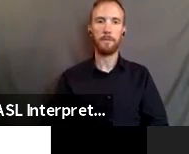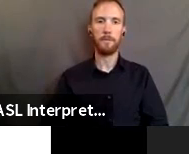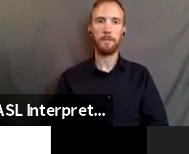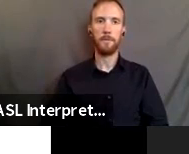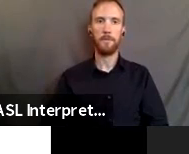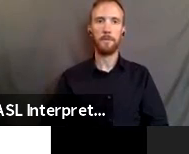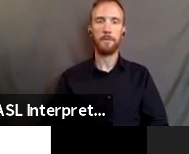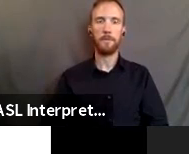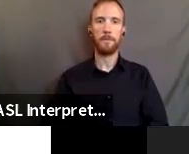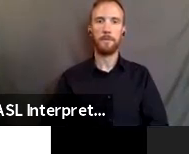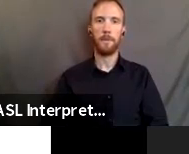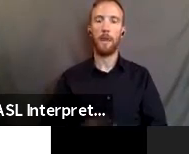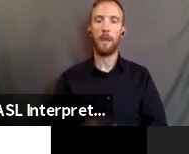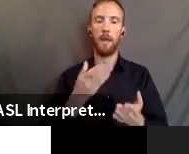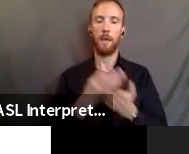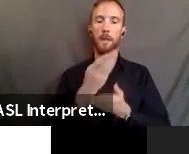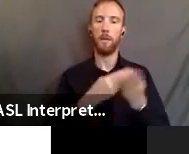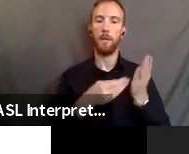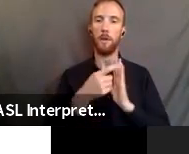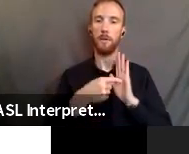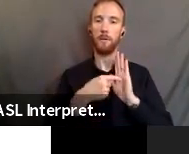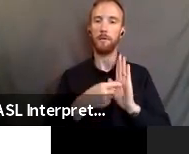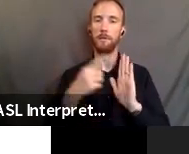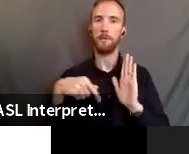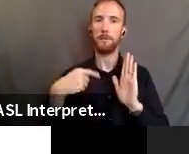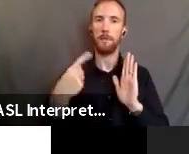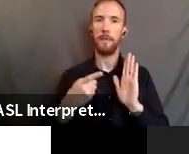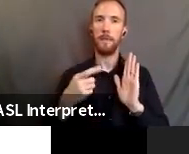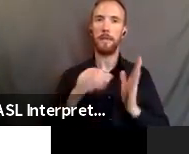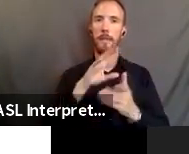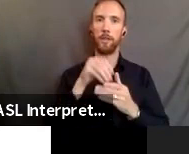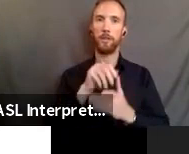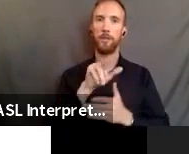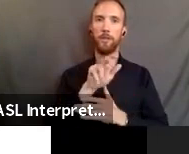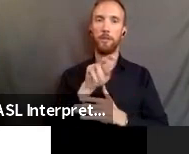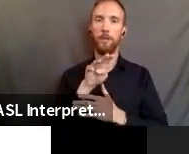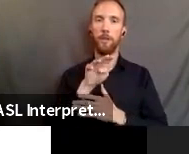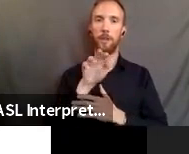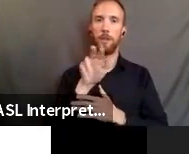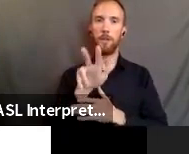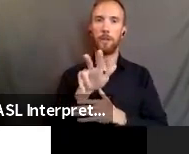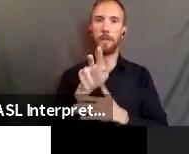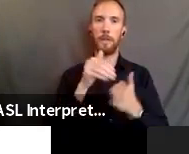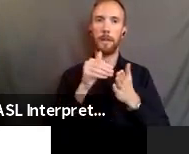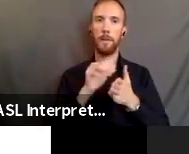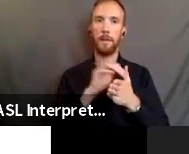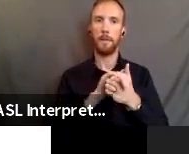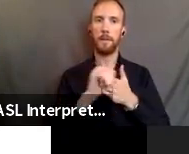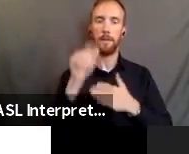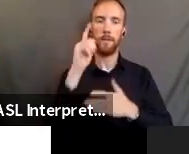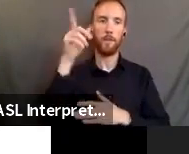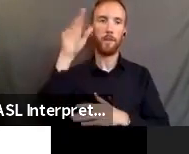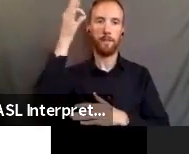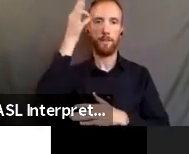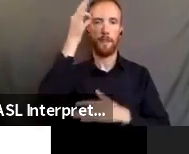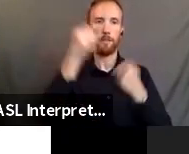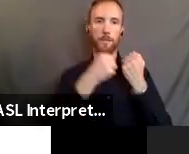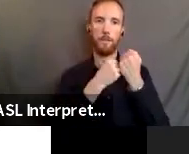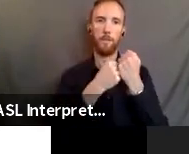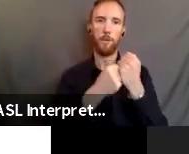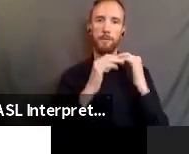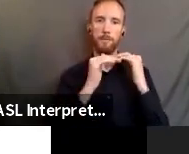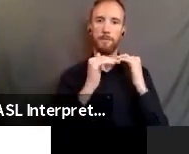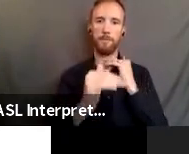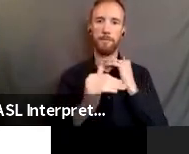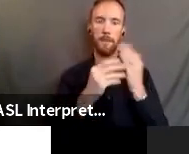the budget as presented includes 343 million dollars of federal support under stabilization funding in the